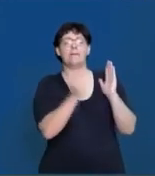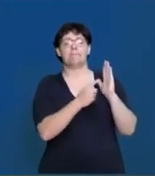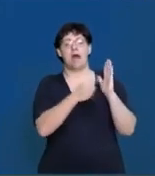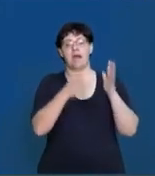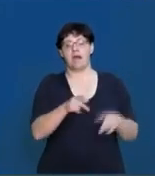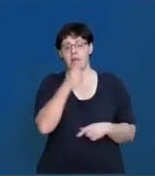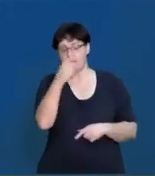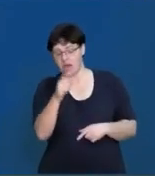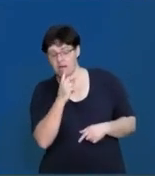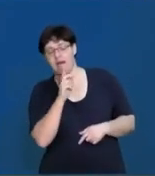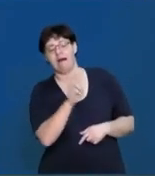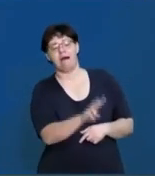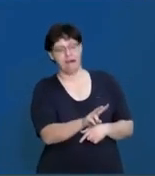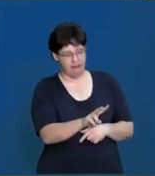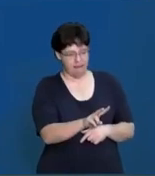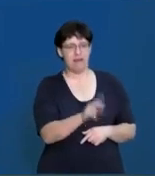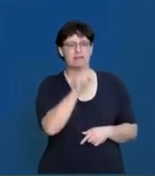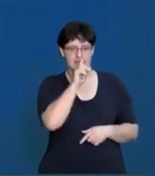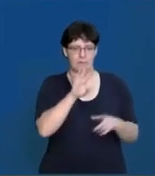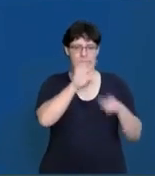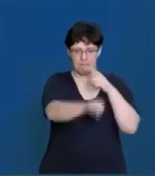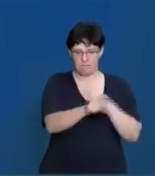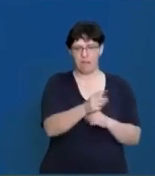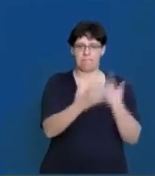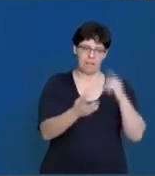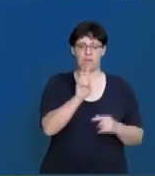is working there, the marker is able to follow through your